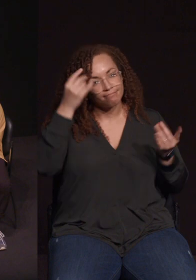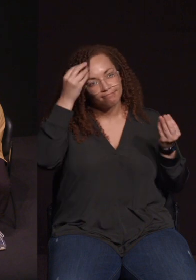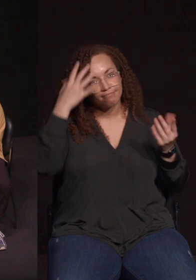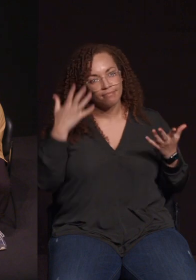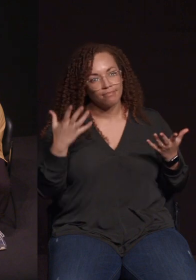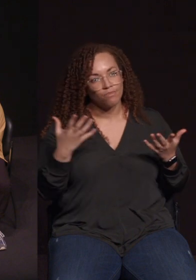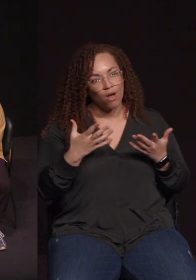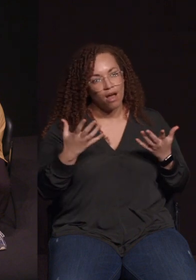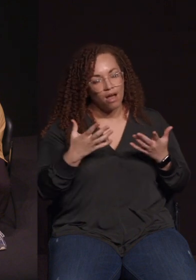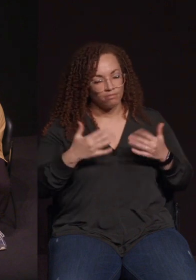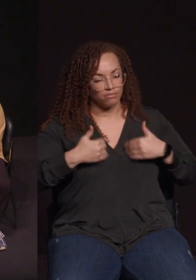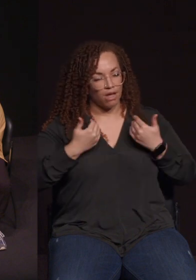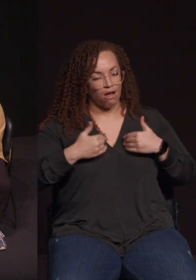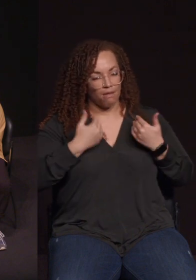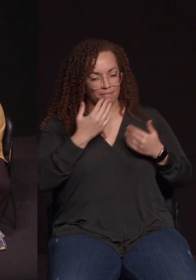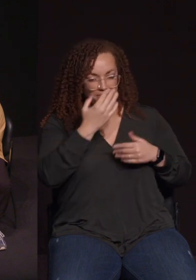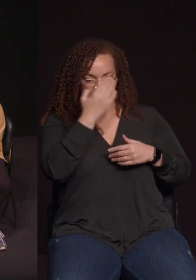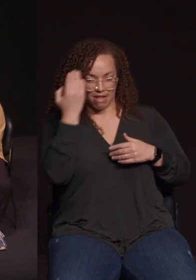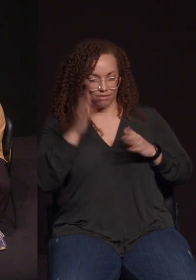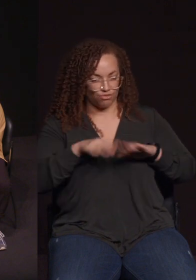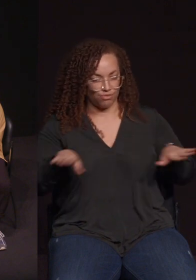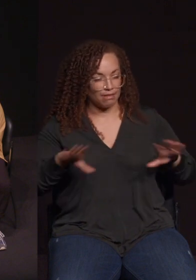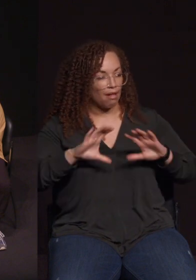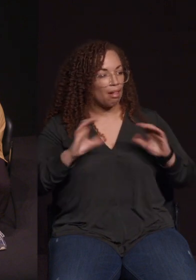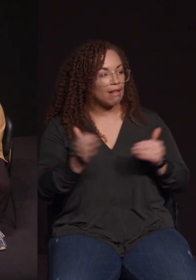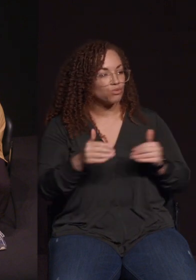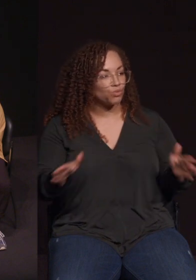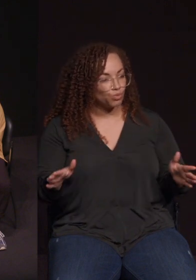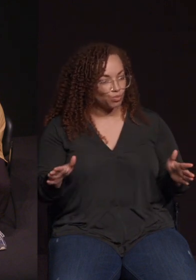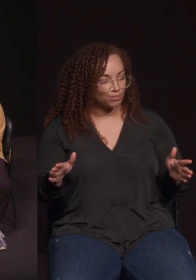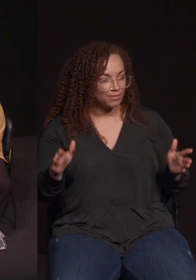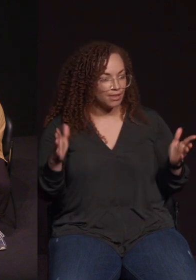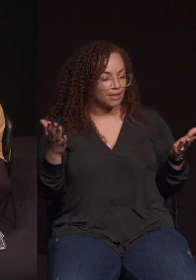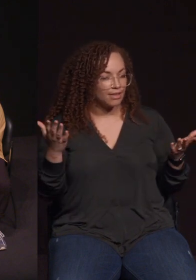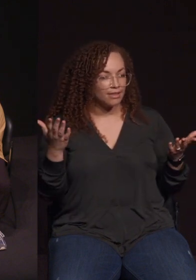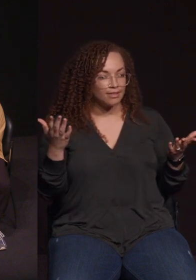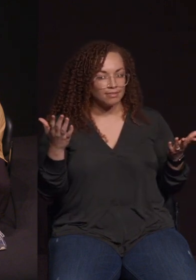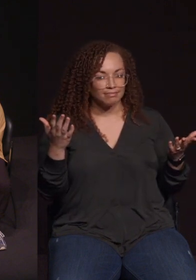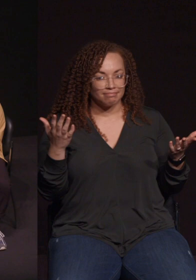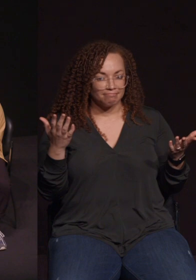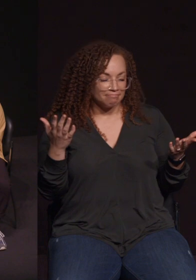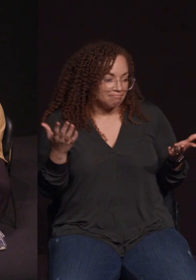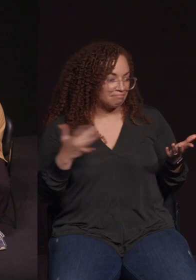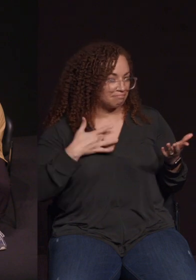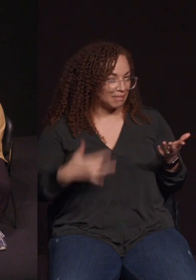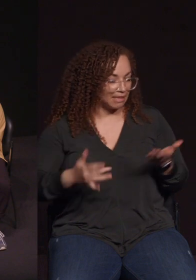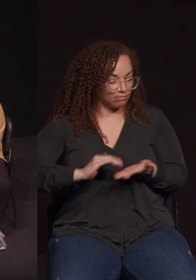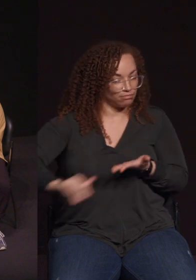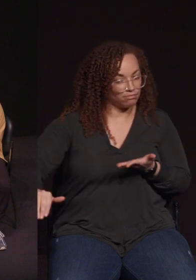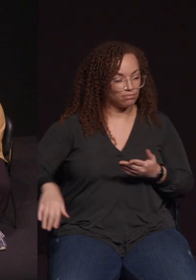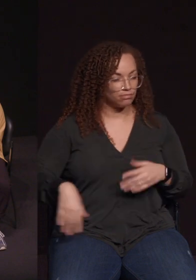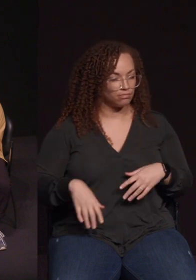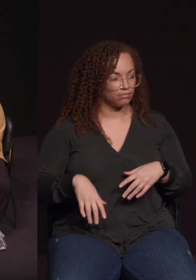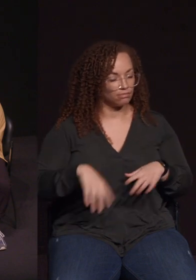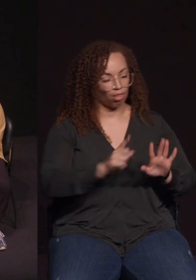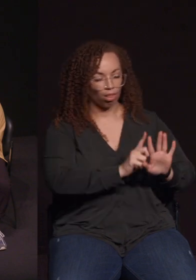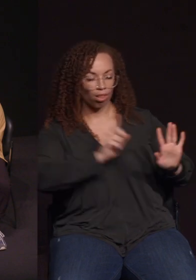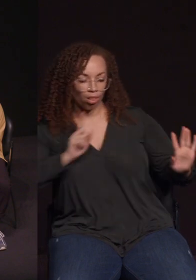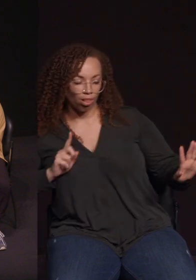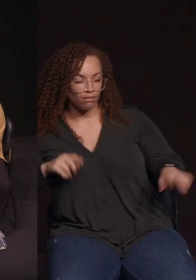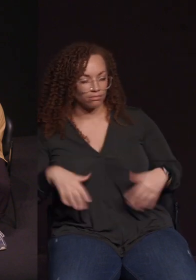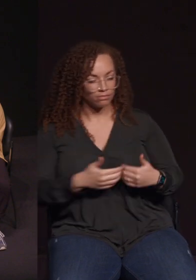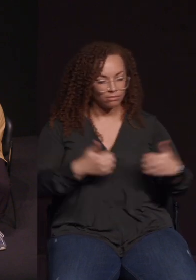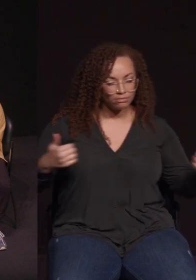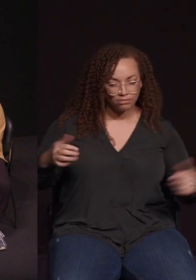how for a lot of young Black kids, the classroom is a political space. They get excluded from the classroom. They get segregated to special education.